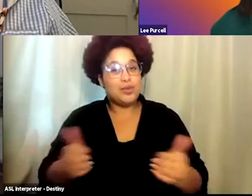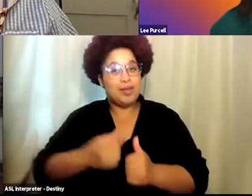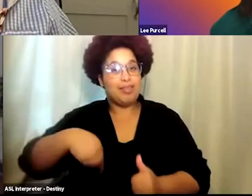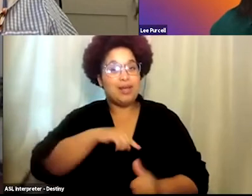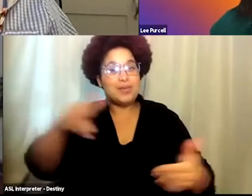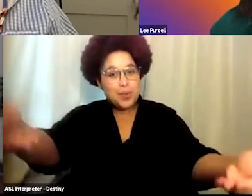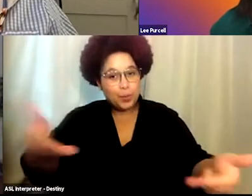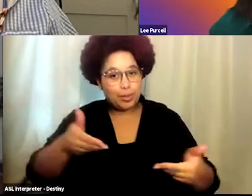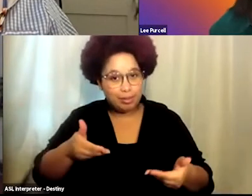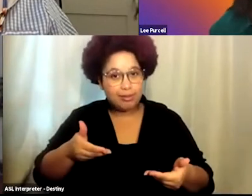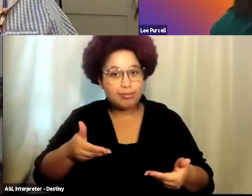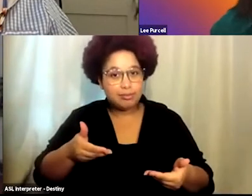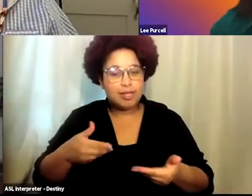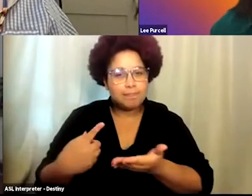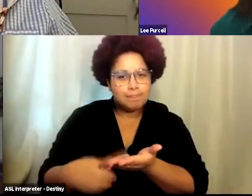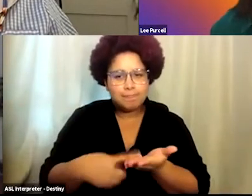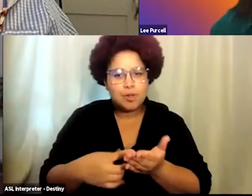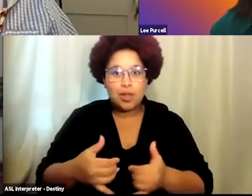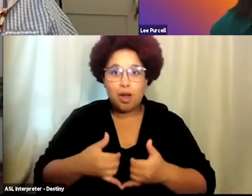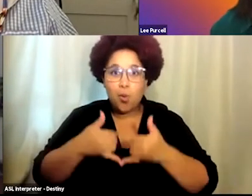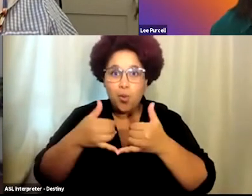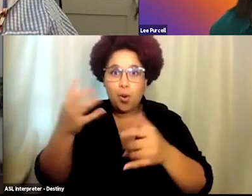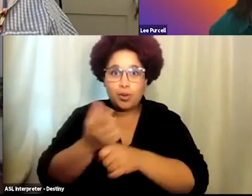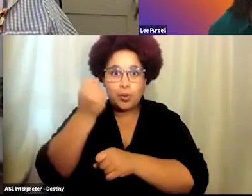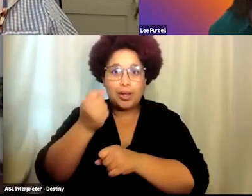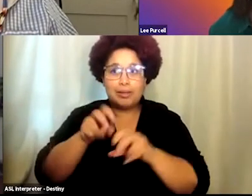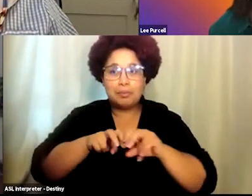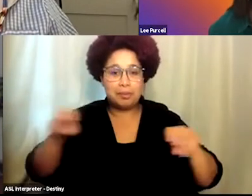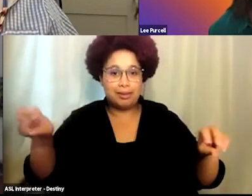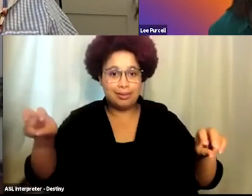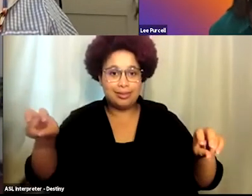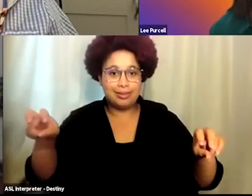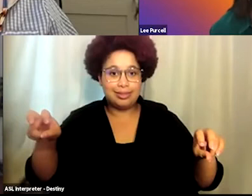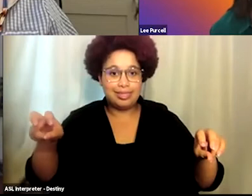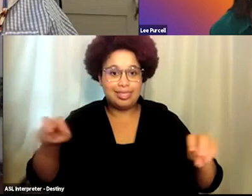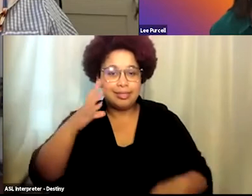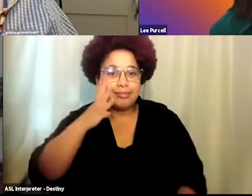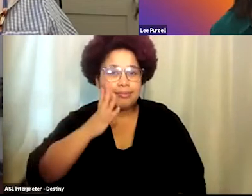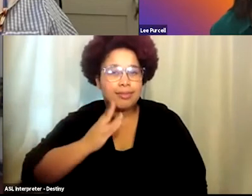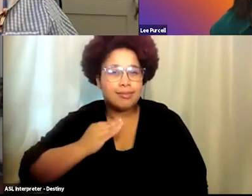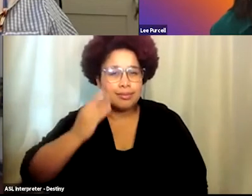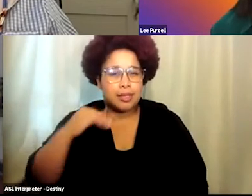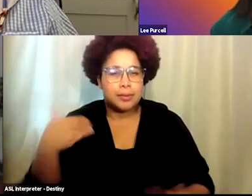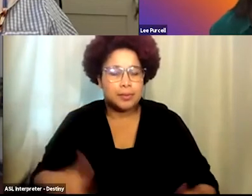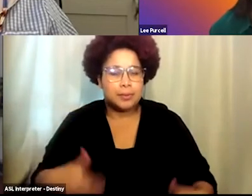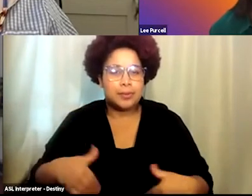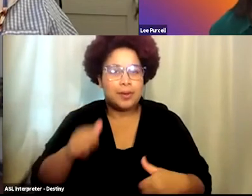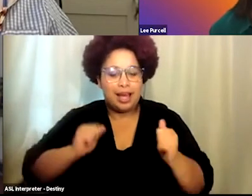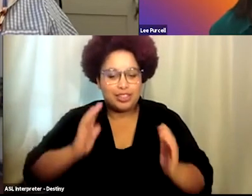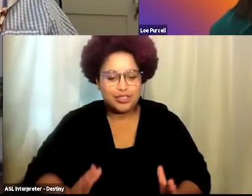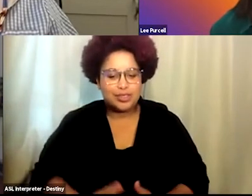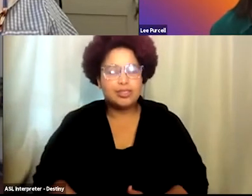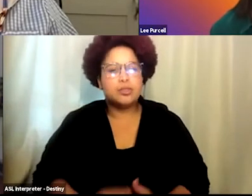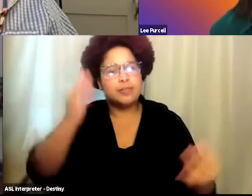Welcome to our conversation with award-winning panelists, award-winning seasoned actors, as we consider